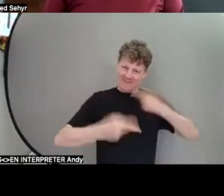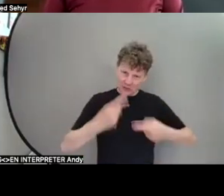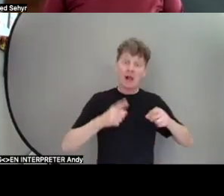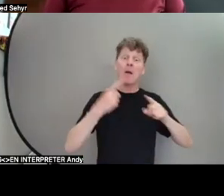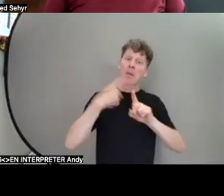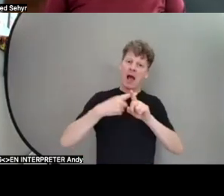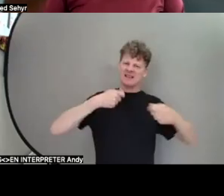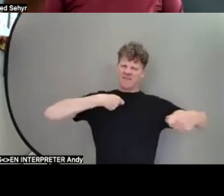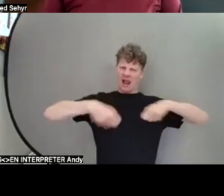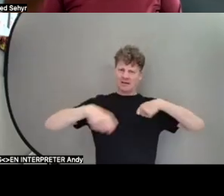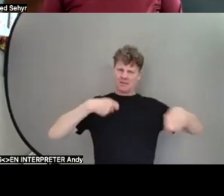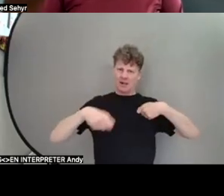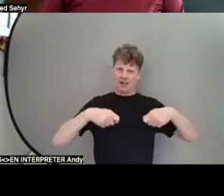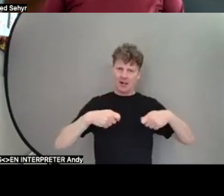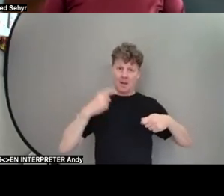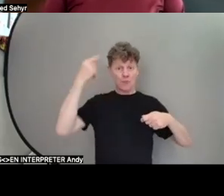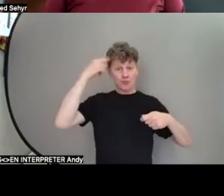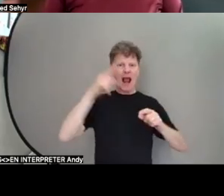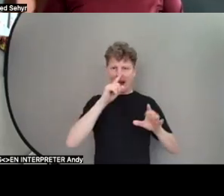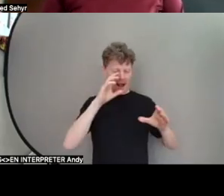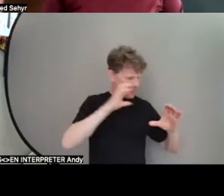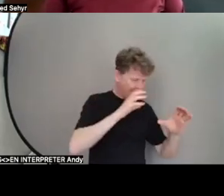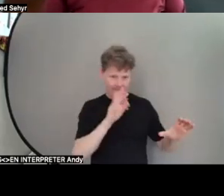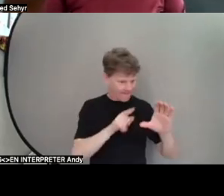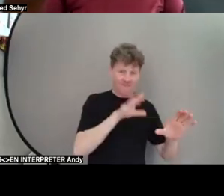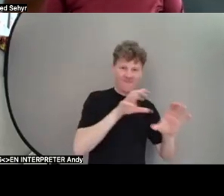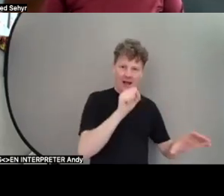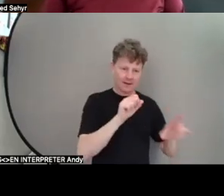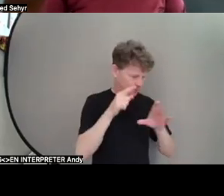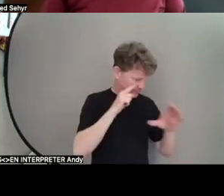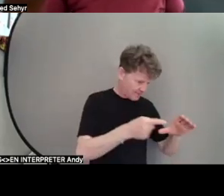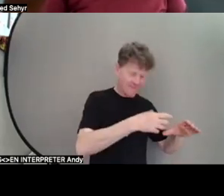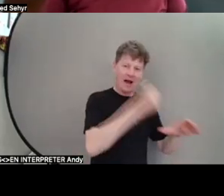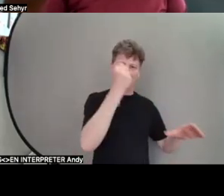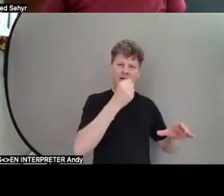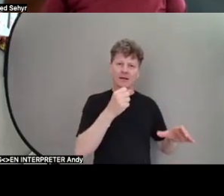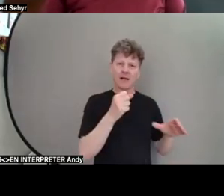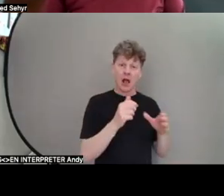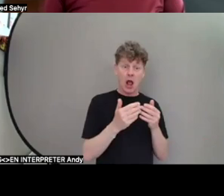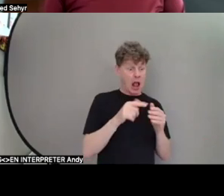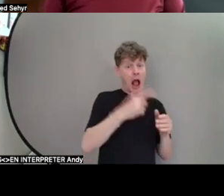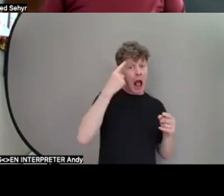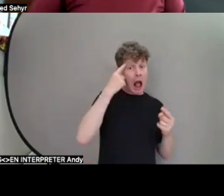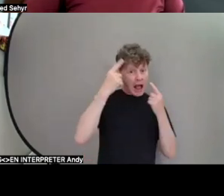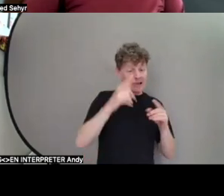to find what you're looking for, and keeping related ideas close by.